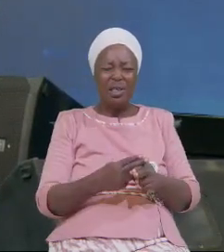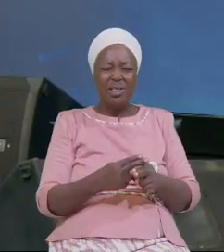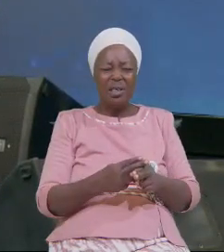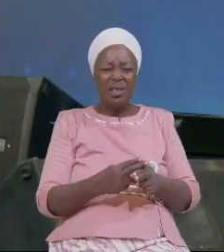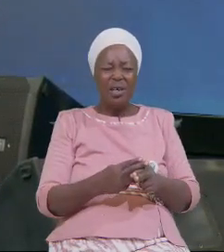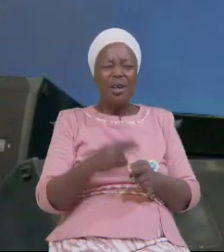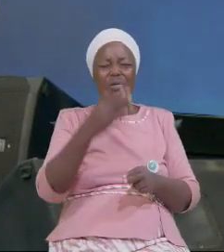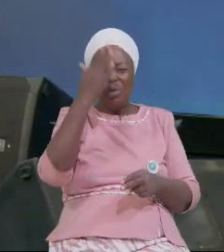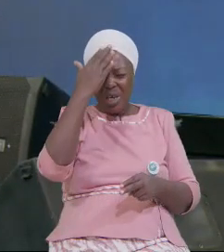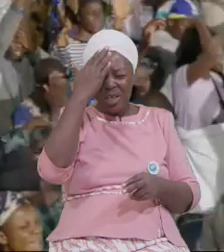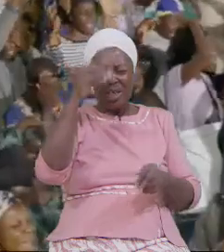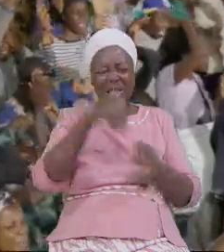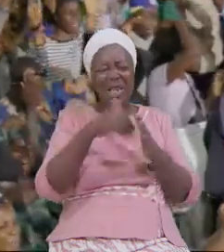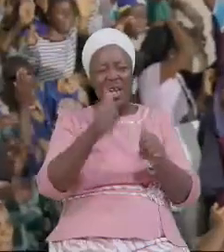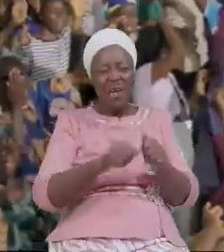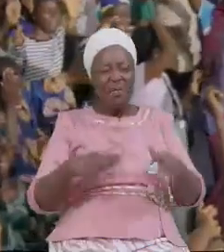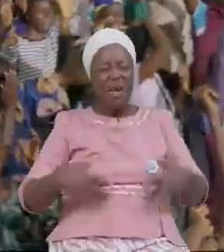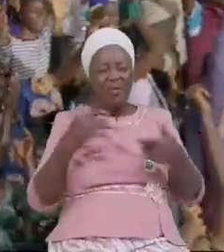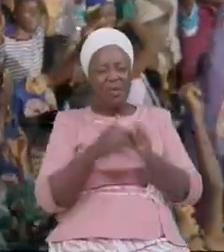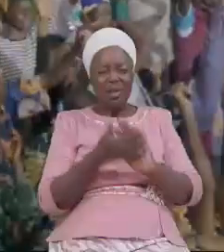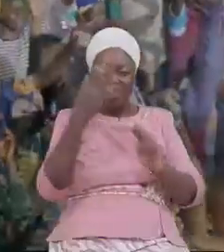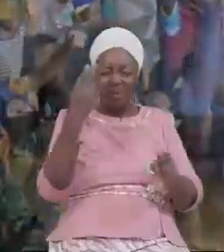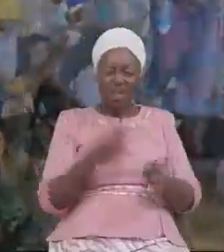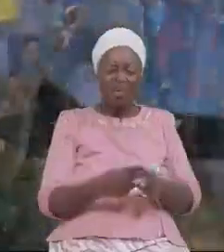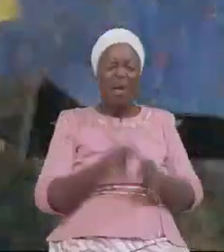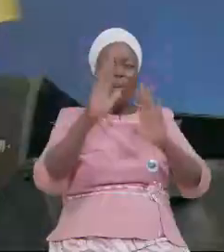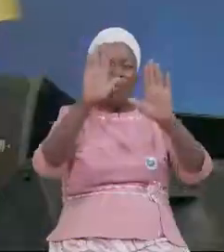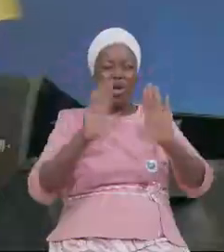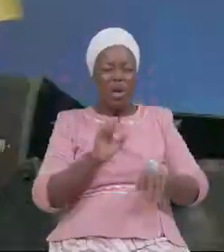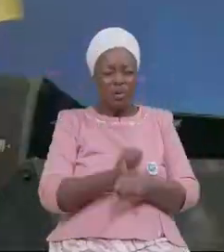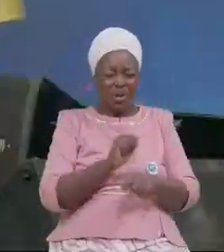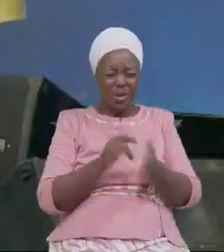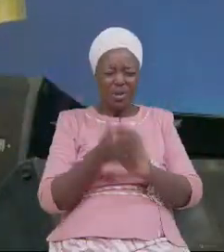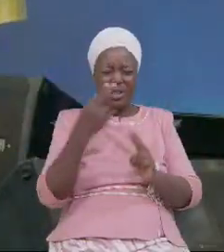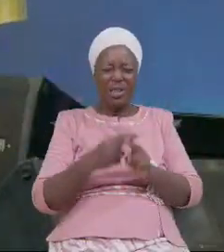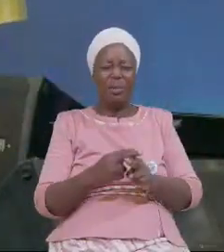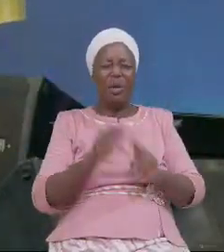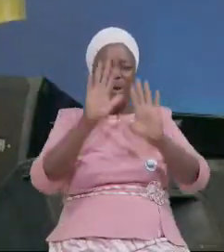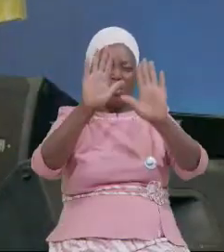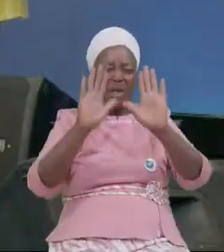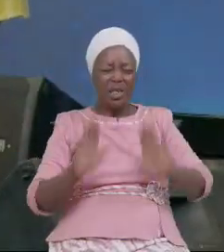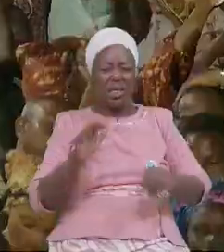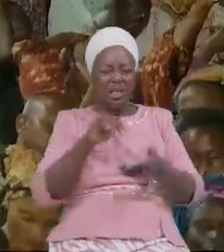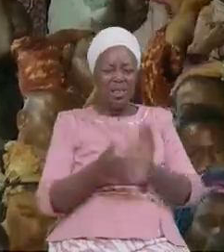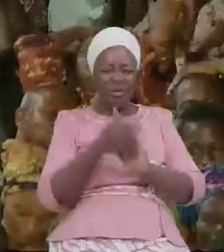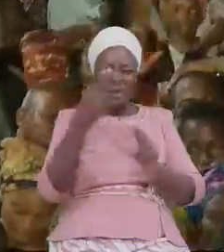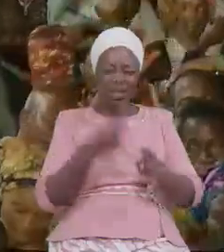realization in every life, miracle, signs,